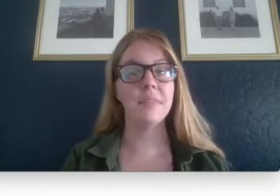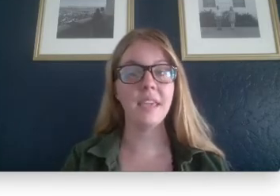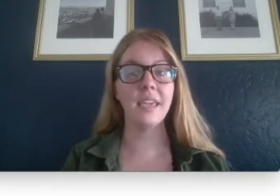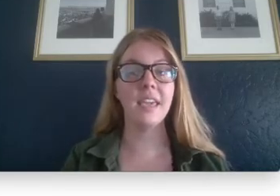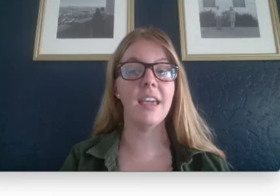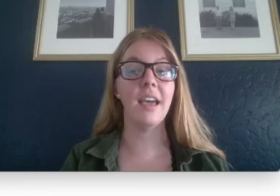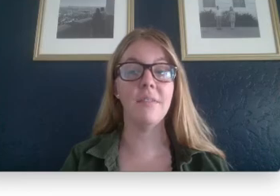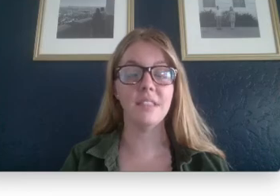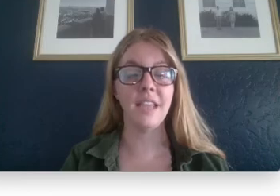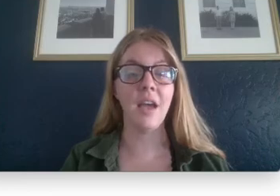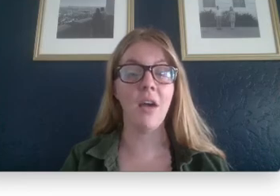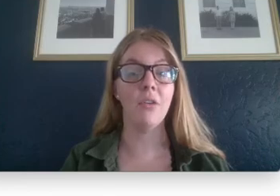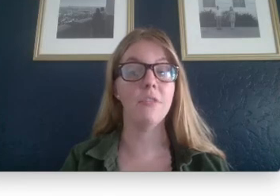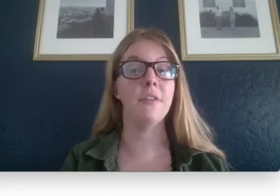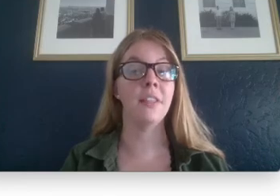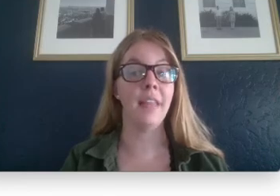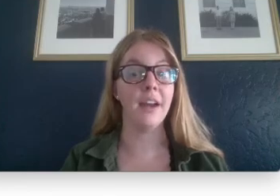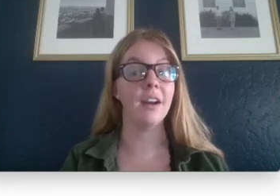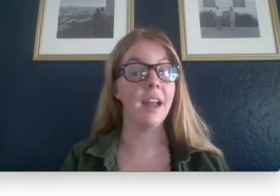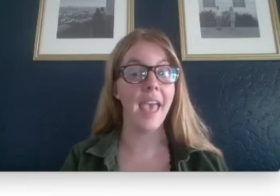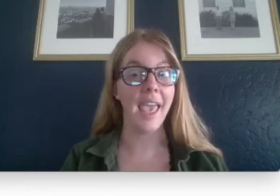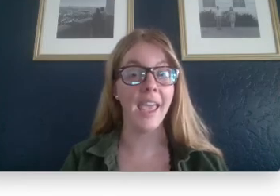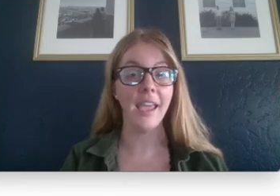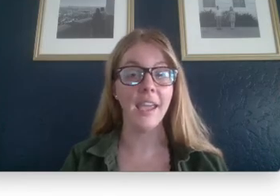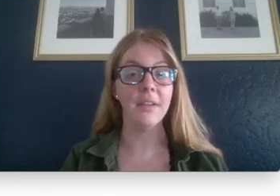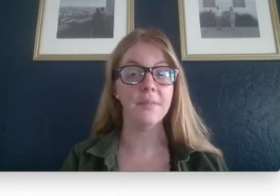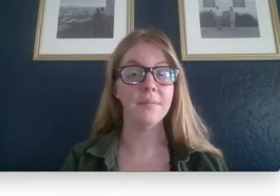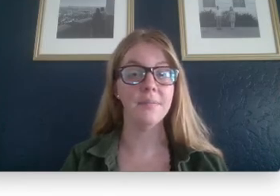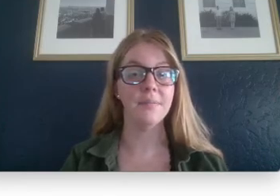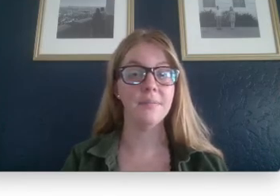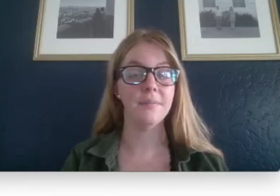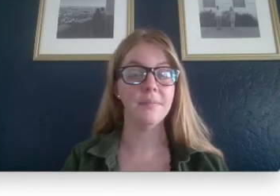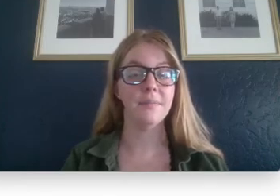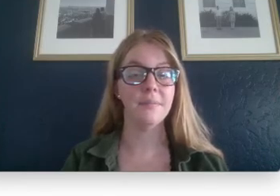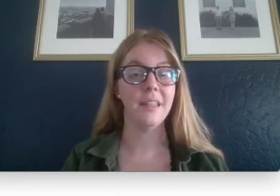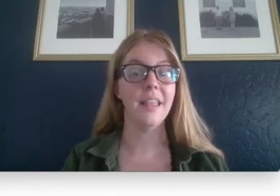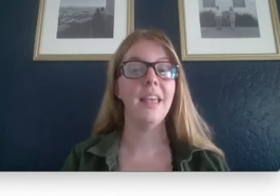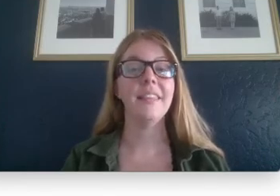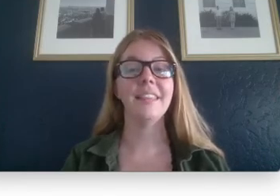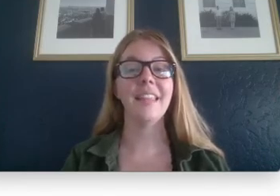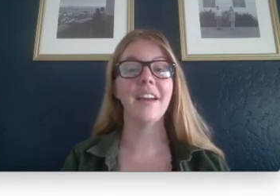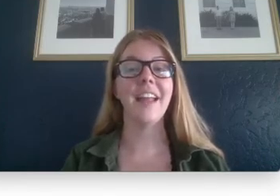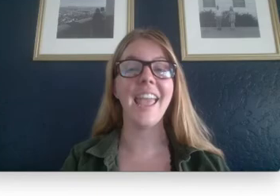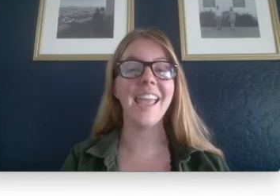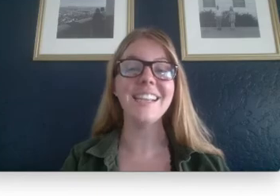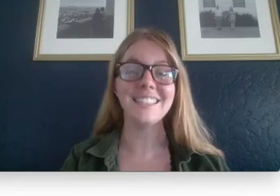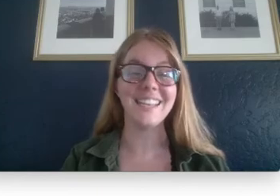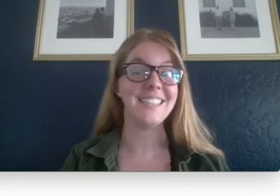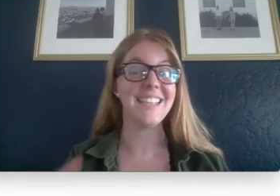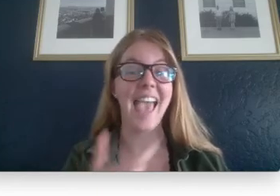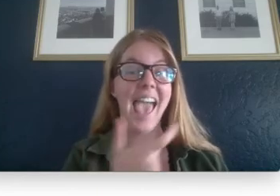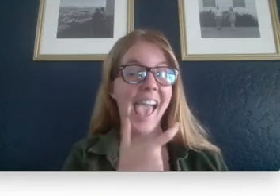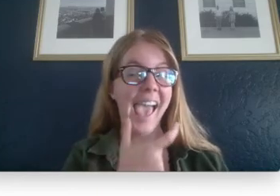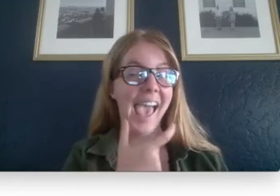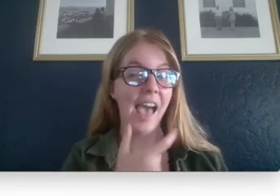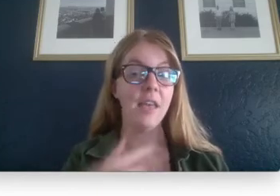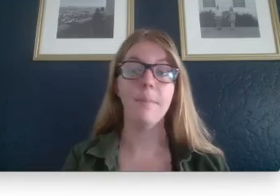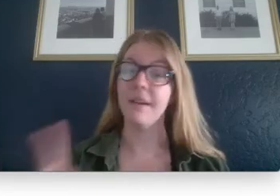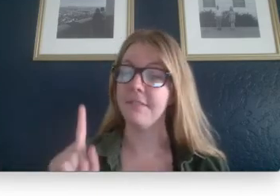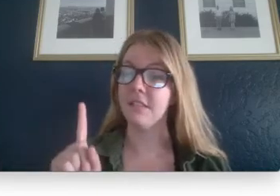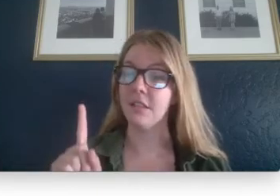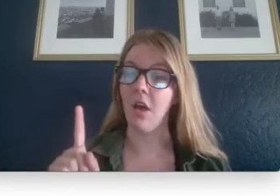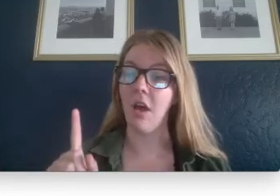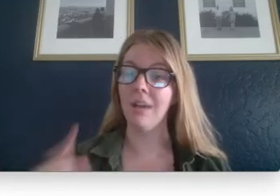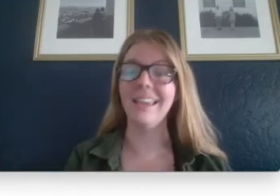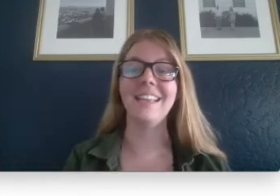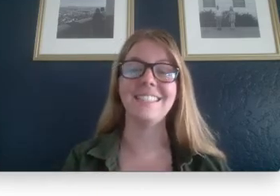I'm thinking of the sound for the letter A. The letter A says ah, but if